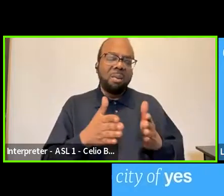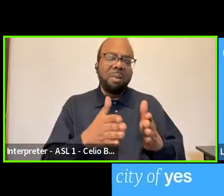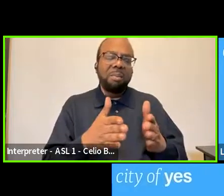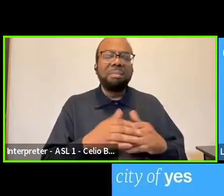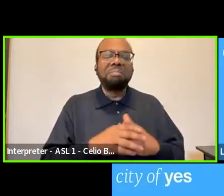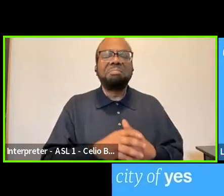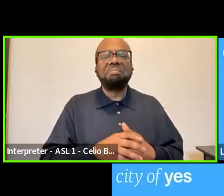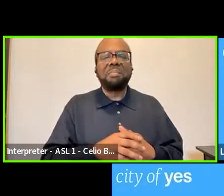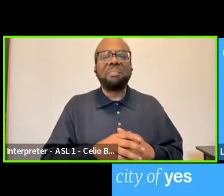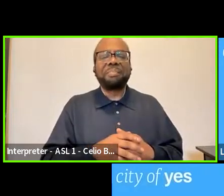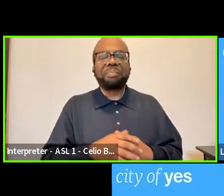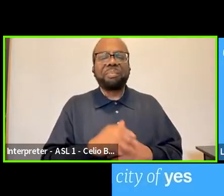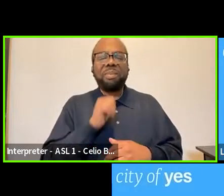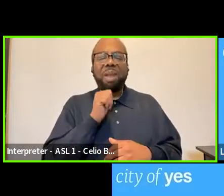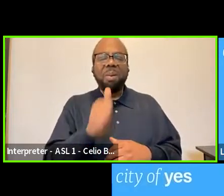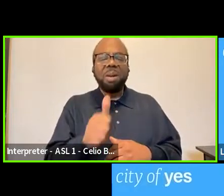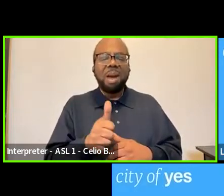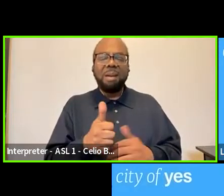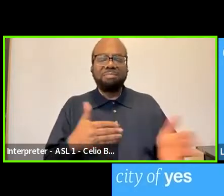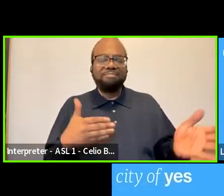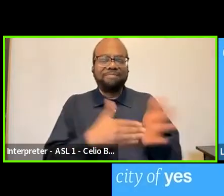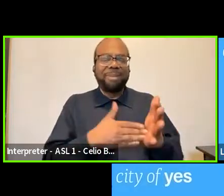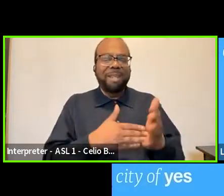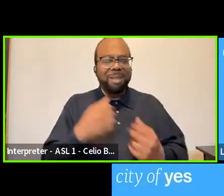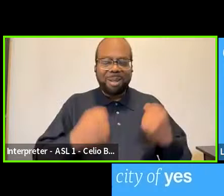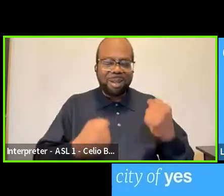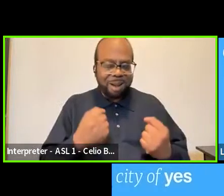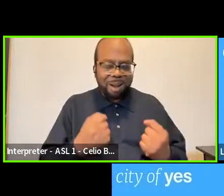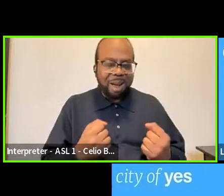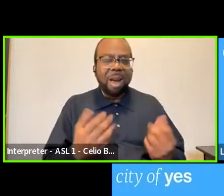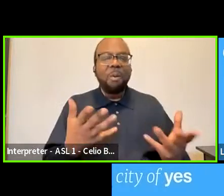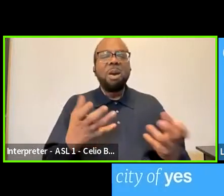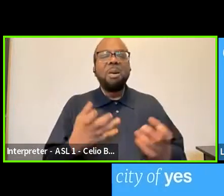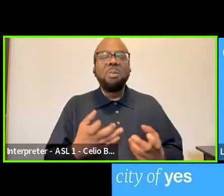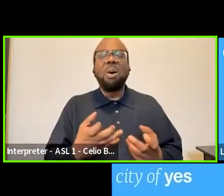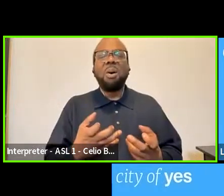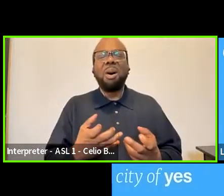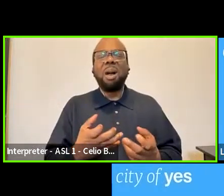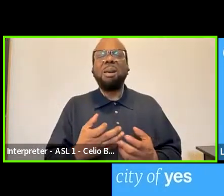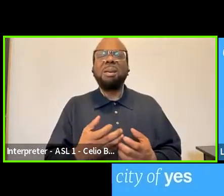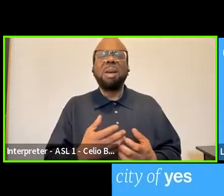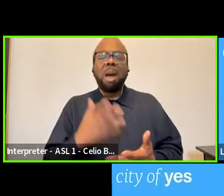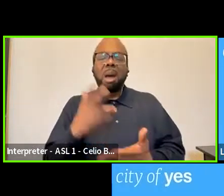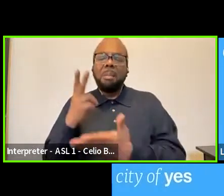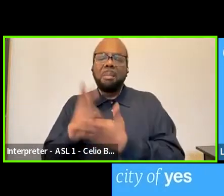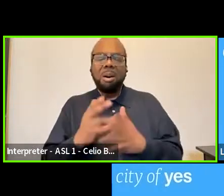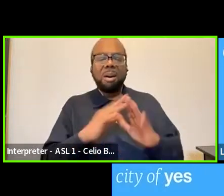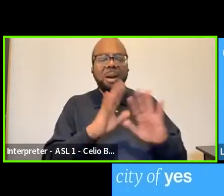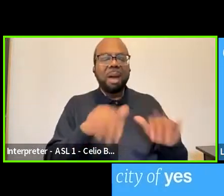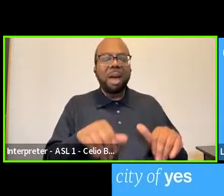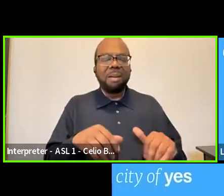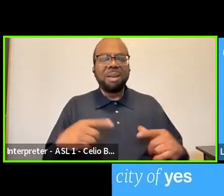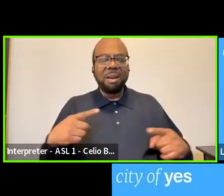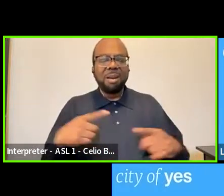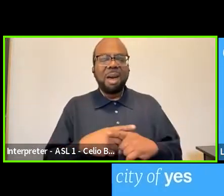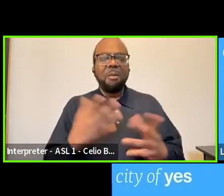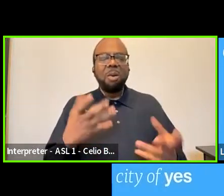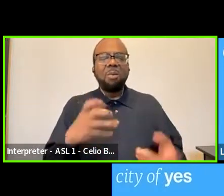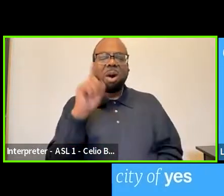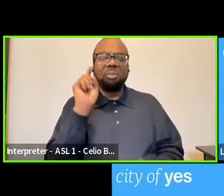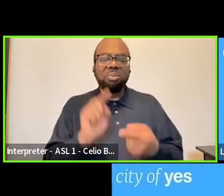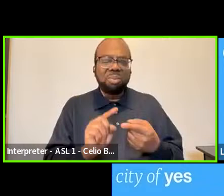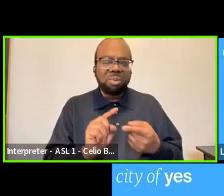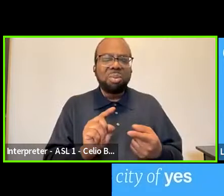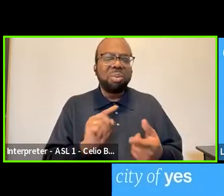this is just to say we're not anti-car, uh, we just want to reduce those conflicts between parking and housing, um, and enable, you know,